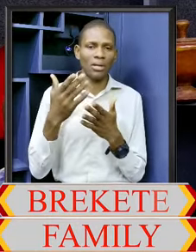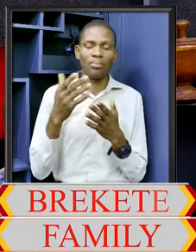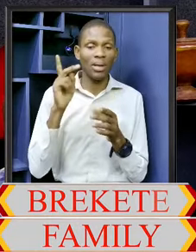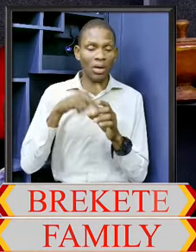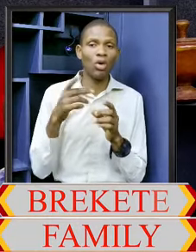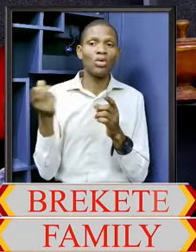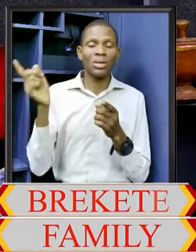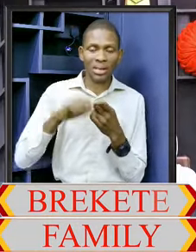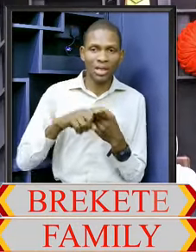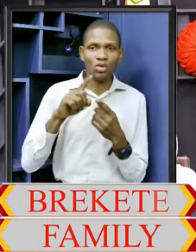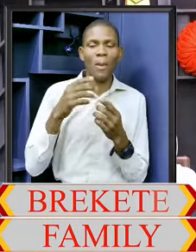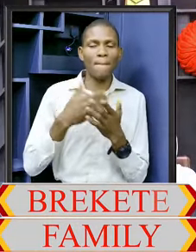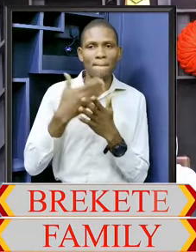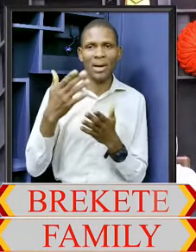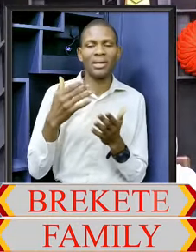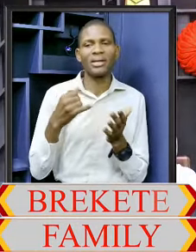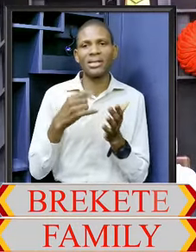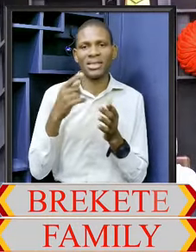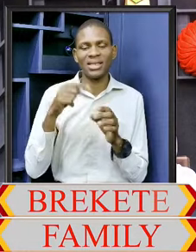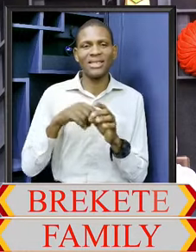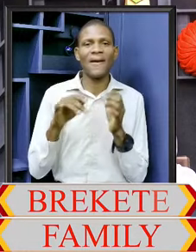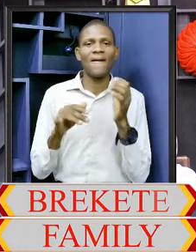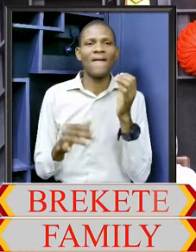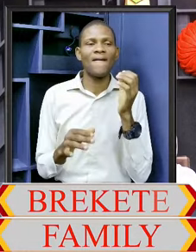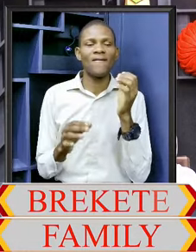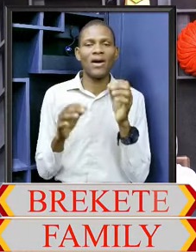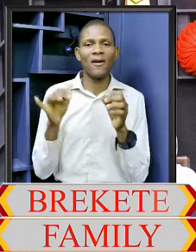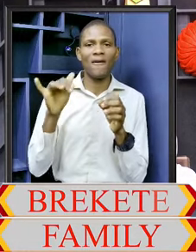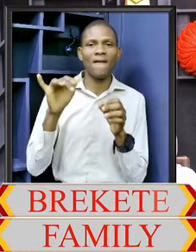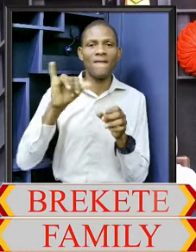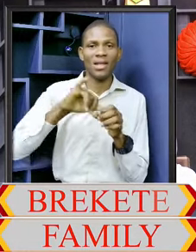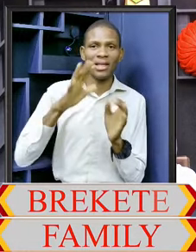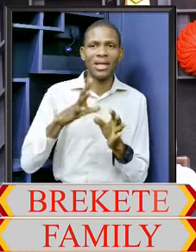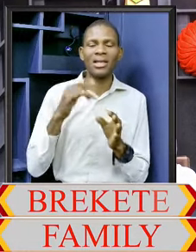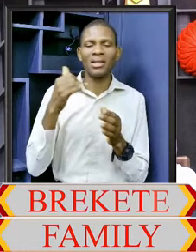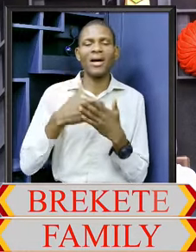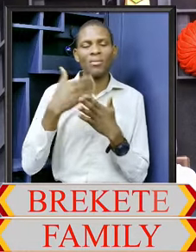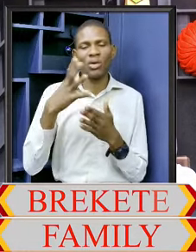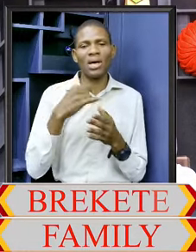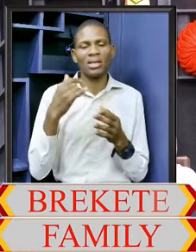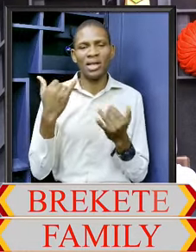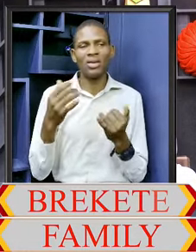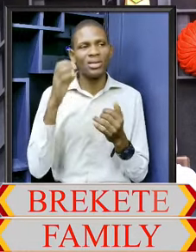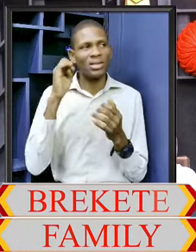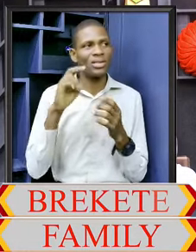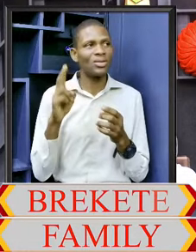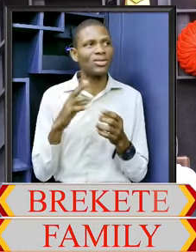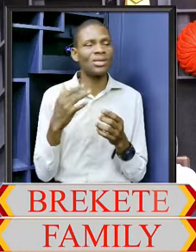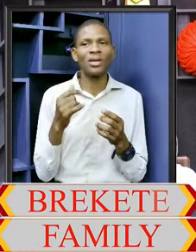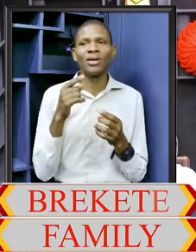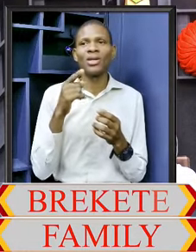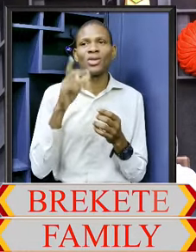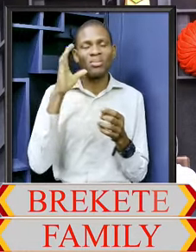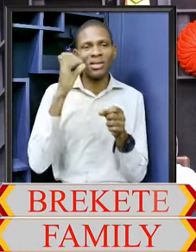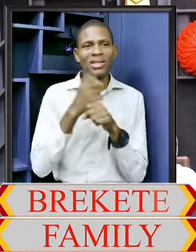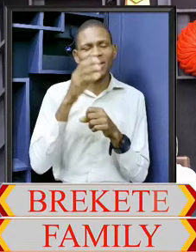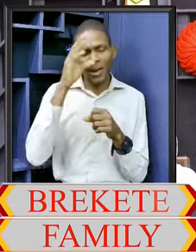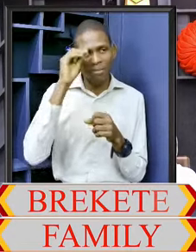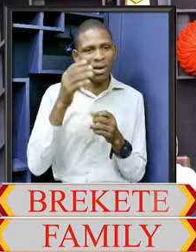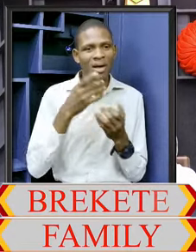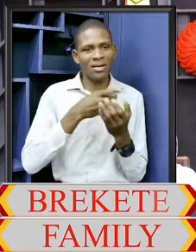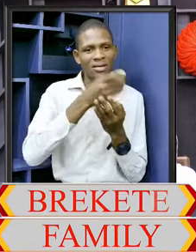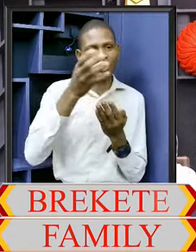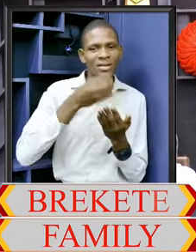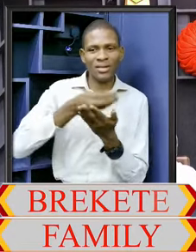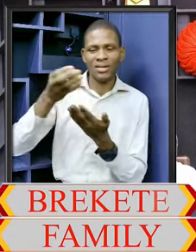use. And they have bought. And they are in relationship now. Yes. I beg you go make him distributor. That kind